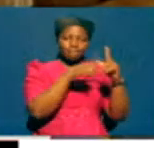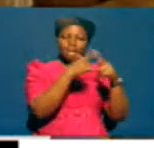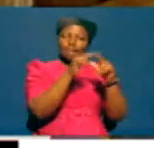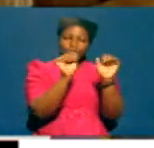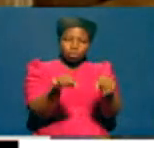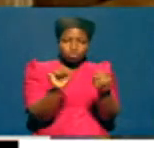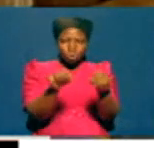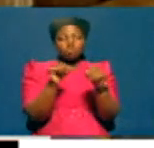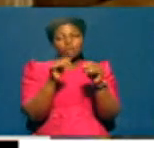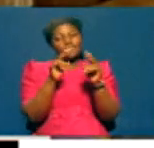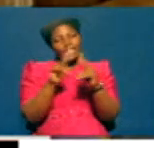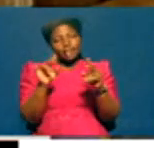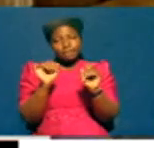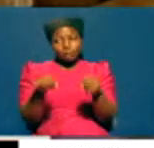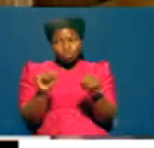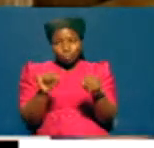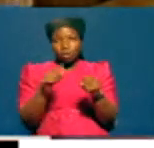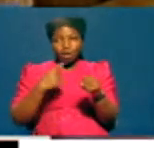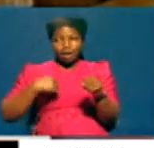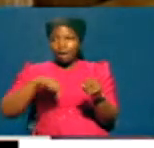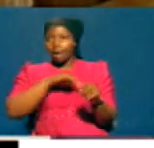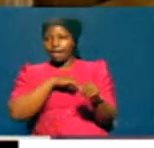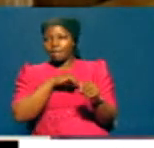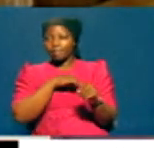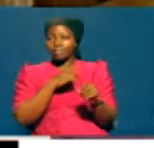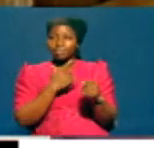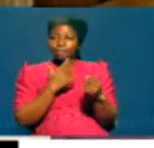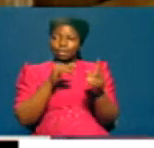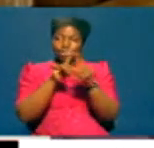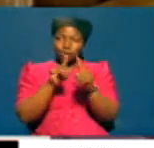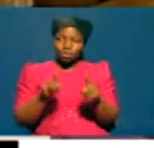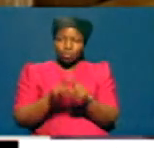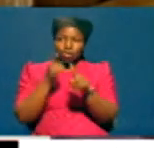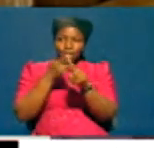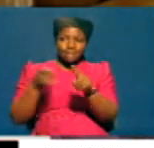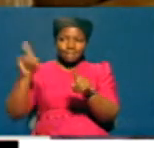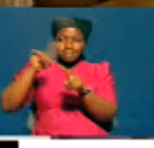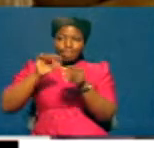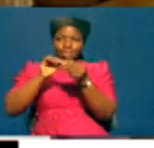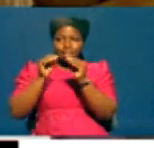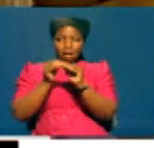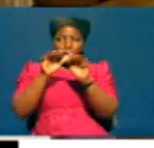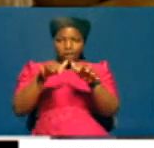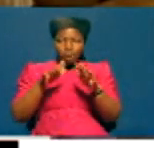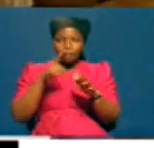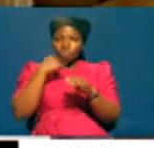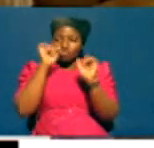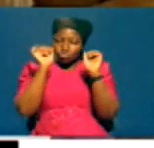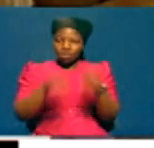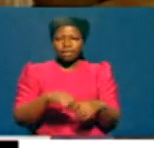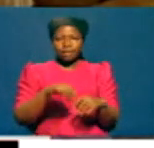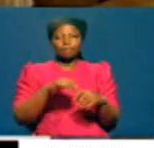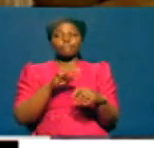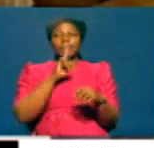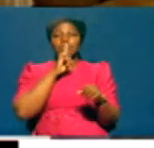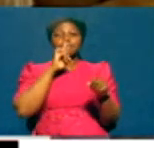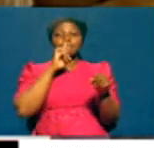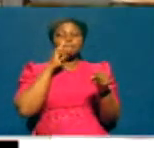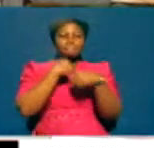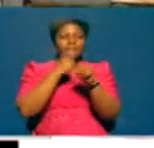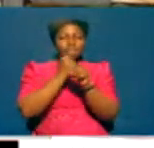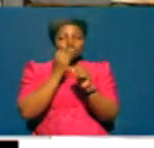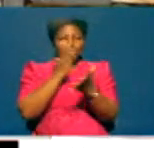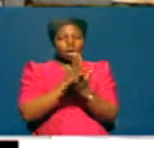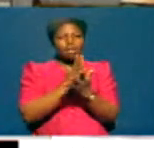very possible, that we also increase the number of farmers who can be ensured the market with